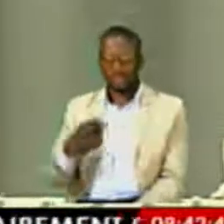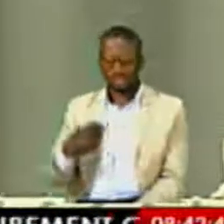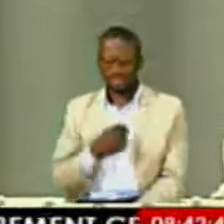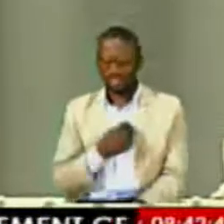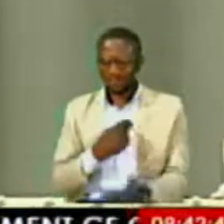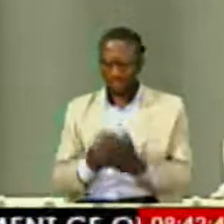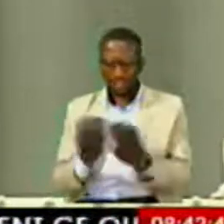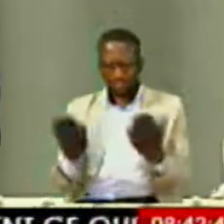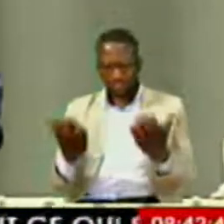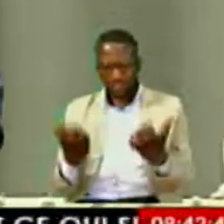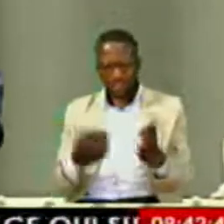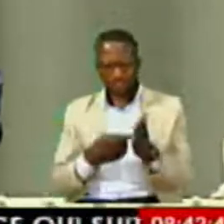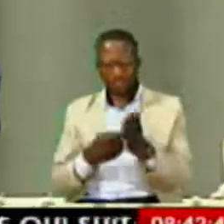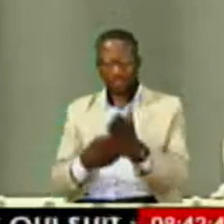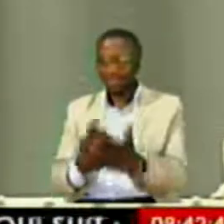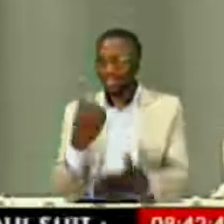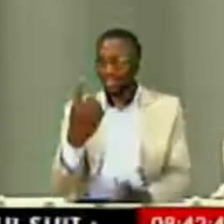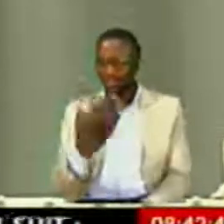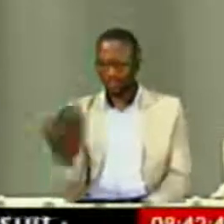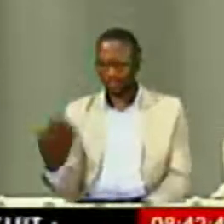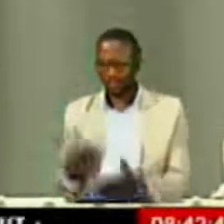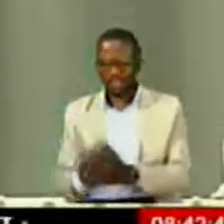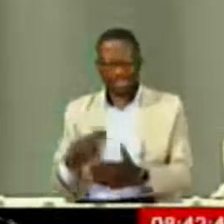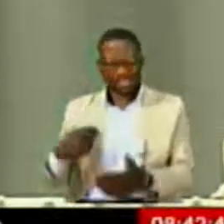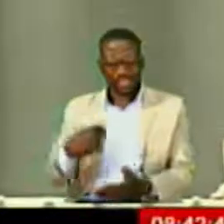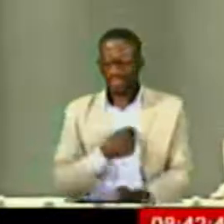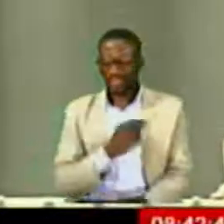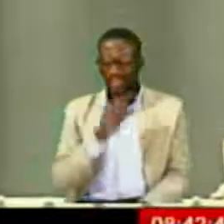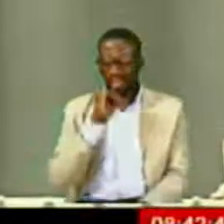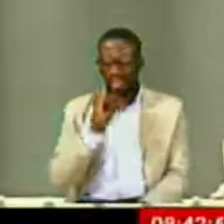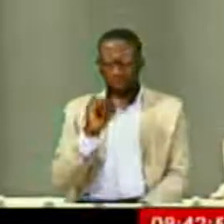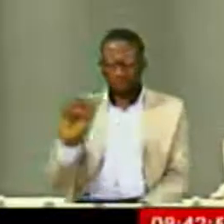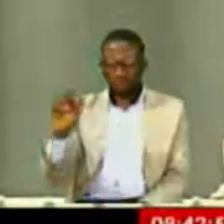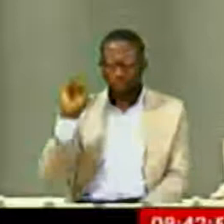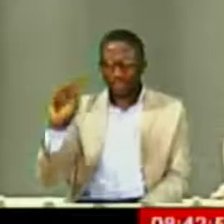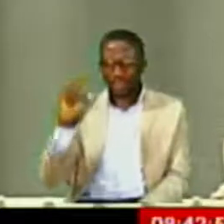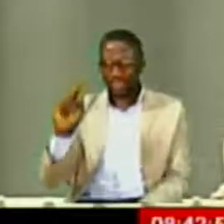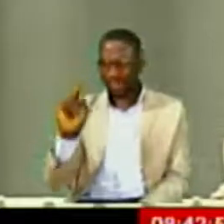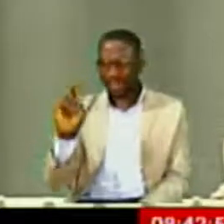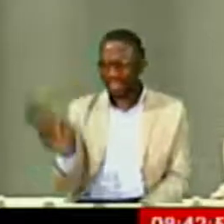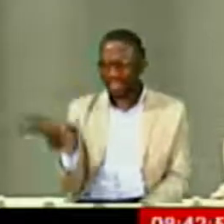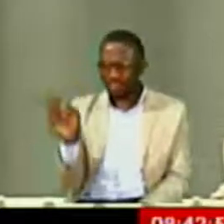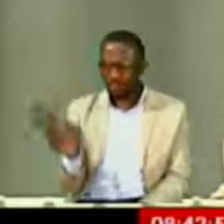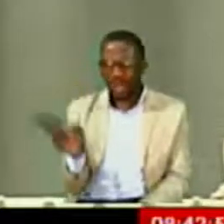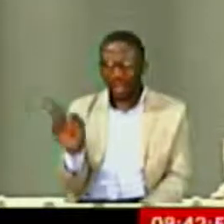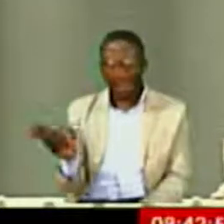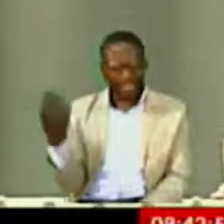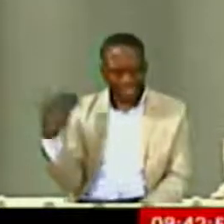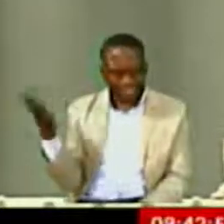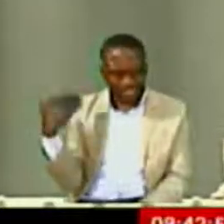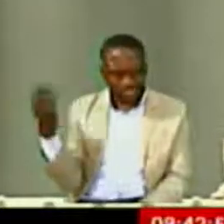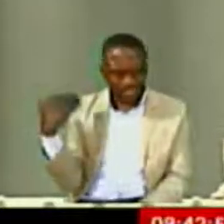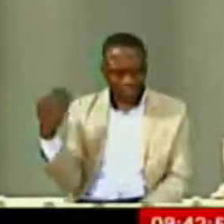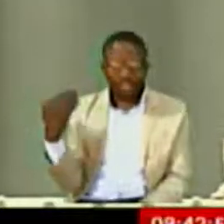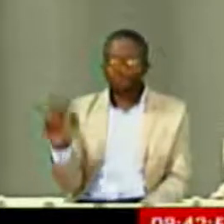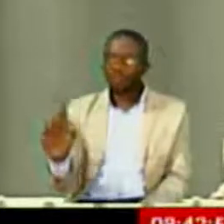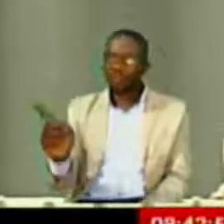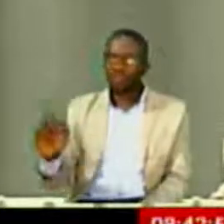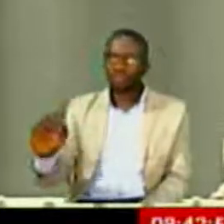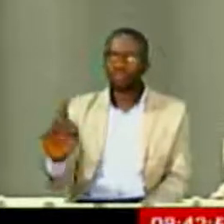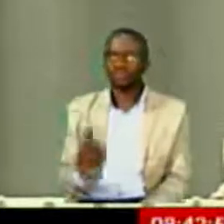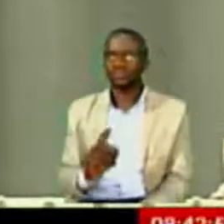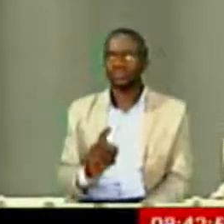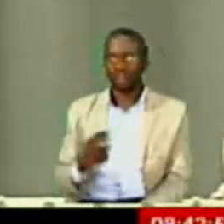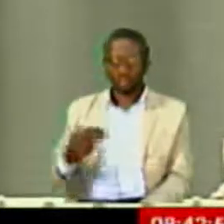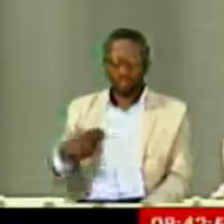ce matin. We want to tell you one thing this morning. Nous ne prêchons pas des histoires. We don't preach stories. Nous prêchons la parole